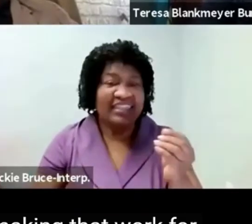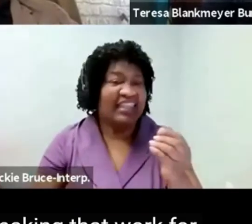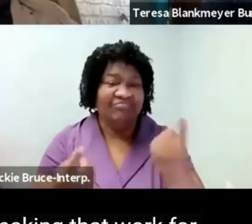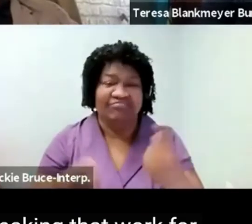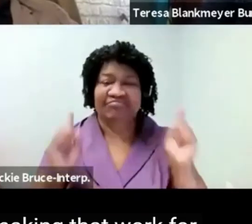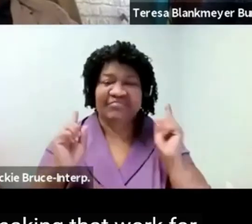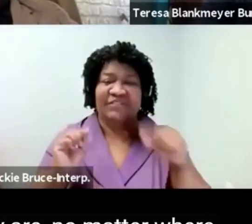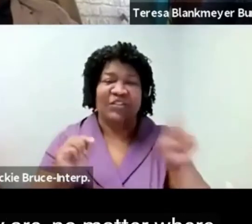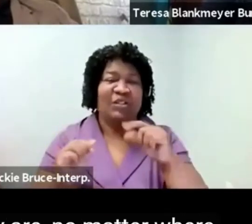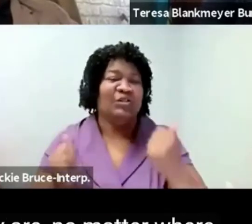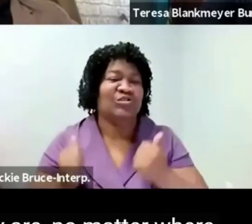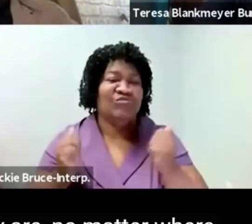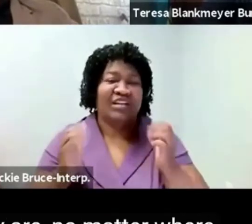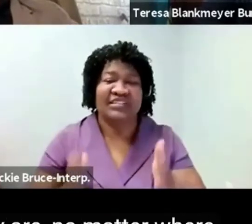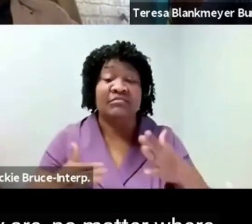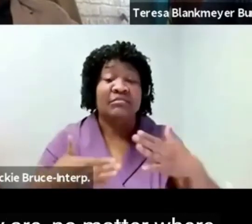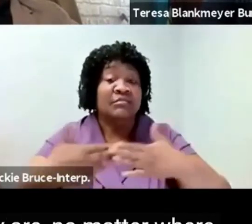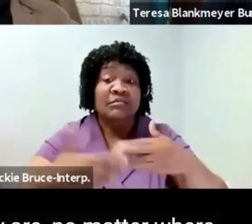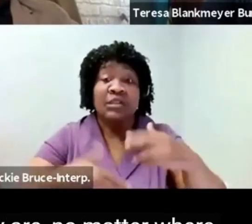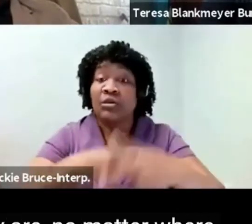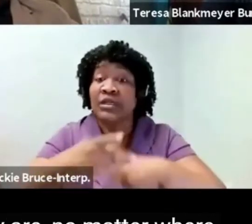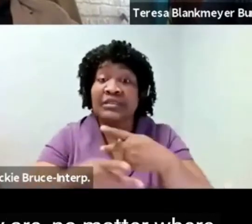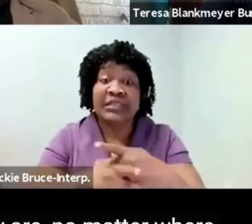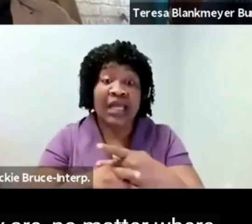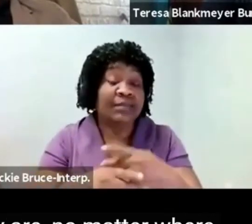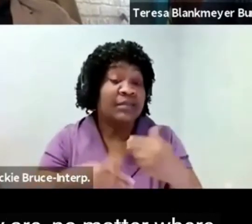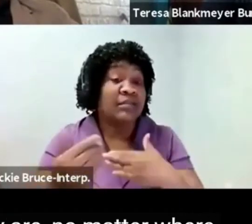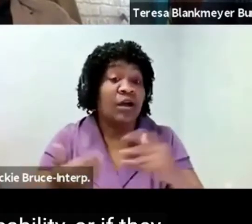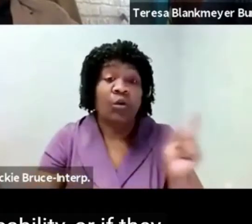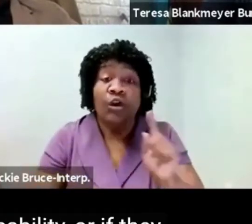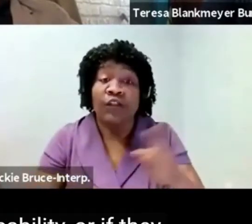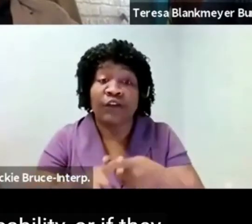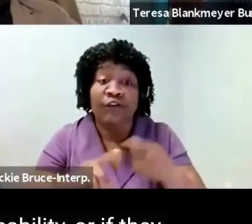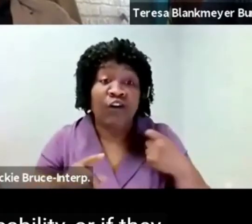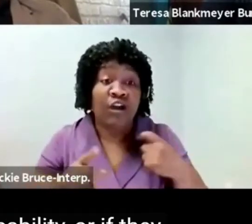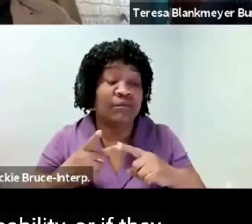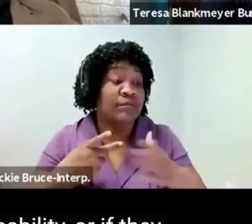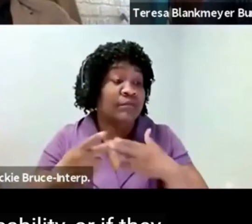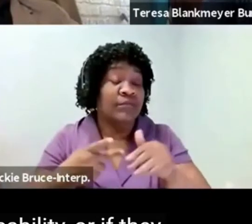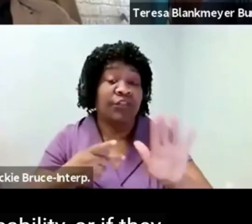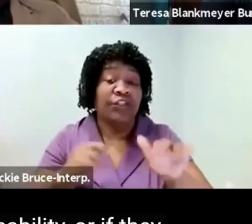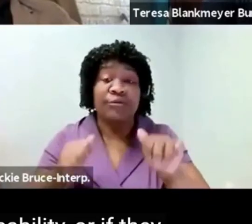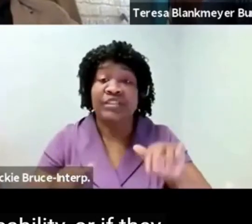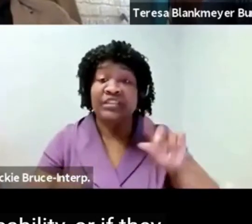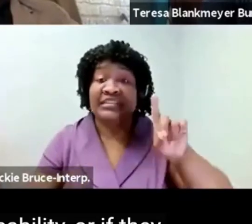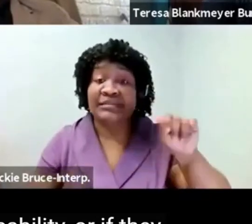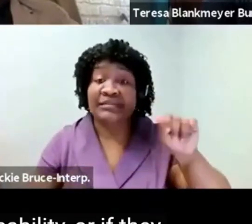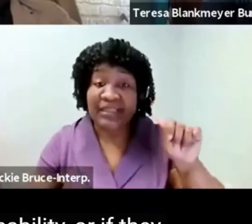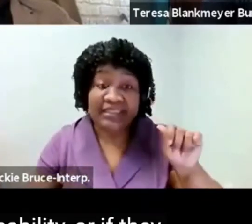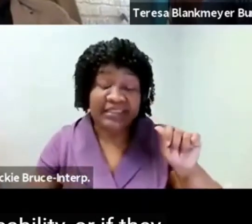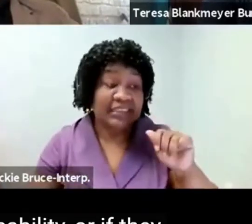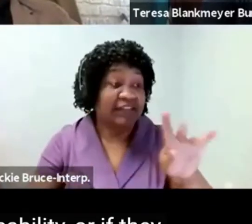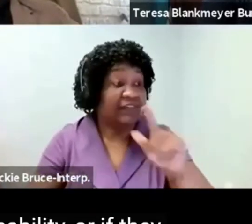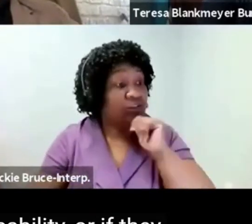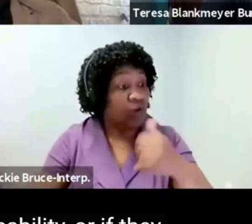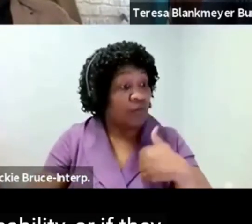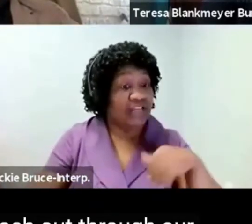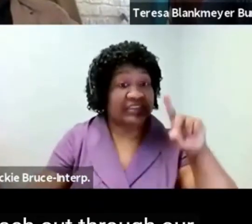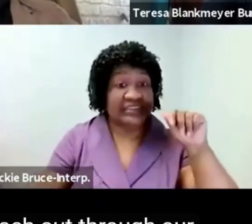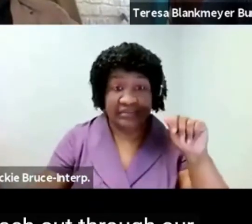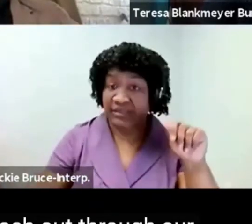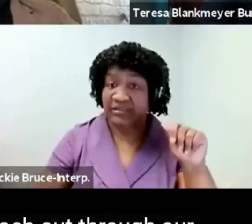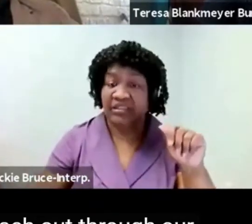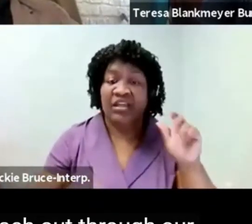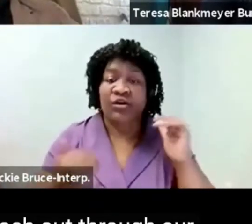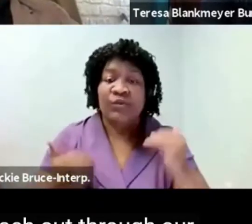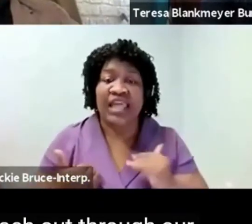for those residents, no matter what type they are, no matter where they're from, no matter what their potential disability is, or if they don't have a disability. We